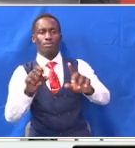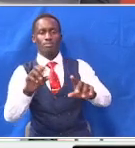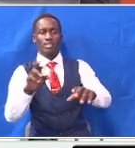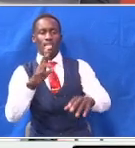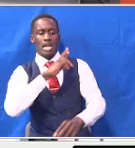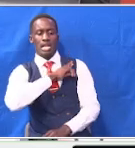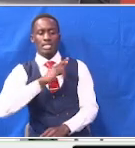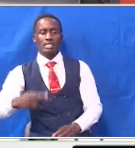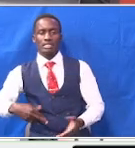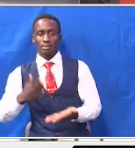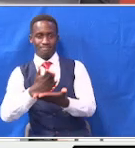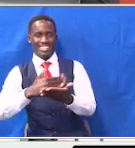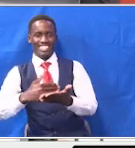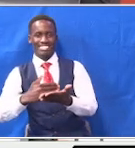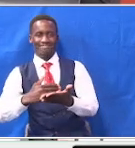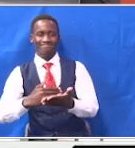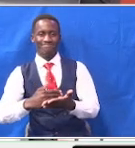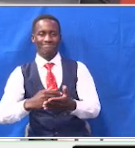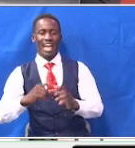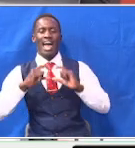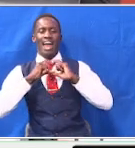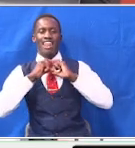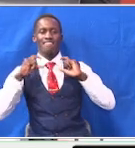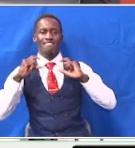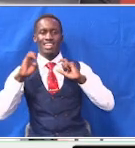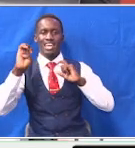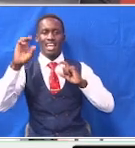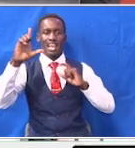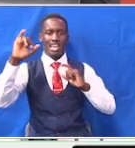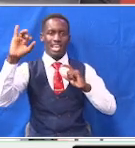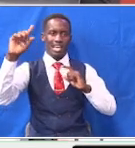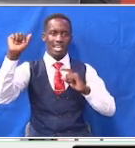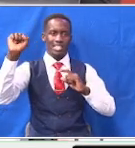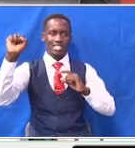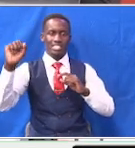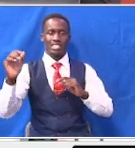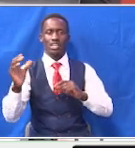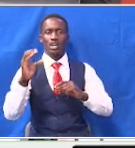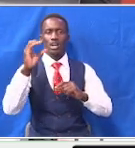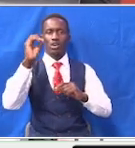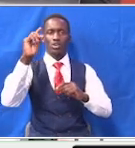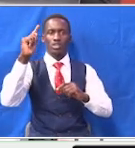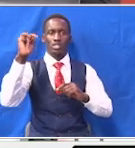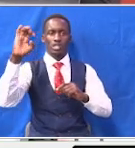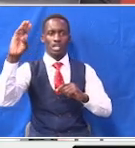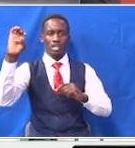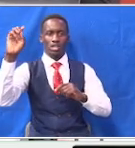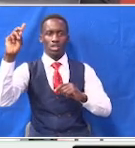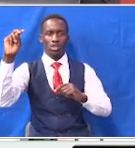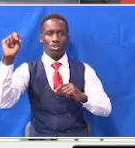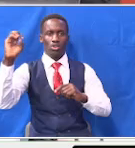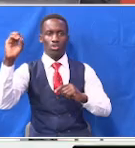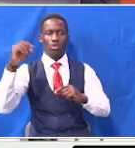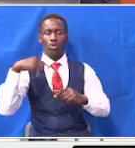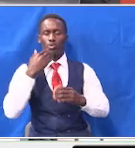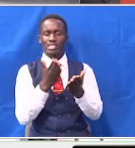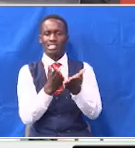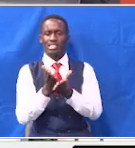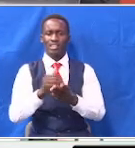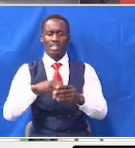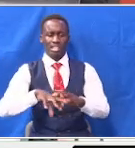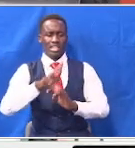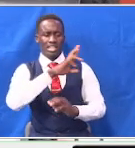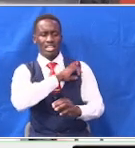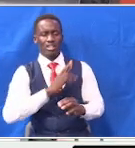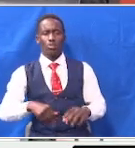Dr. Reverend Elias Otieno Agola. Karibu sana. He is a long-serving clergyman and he's the